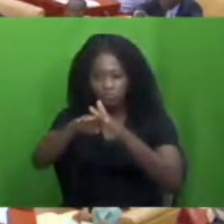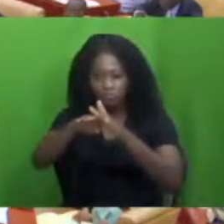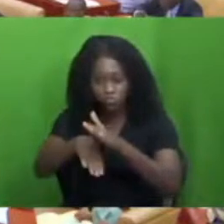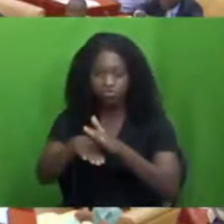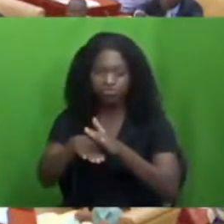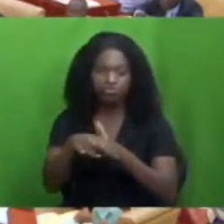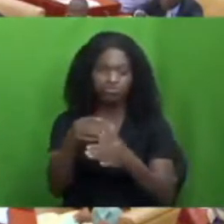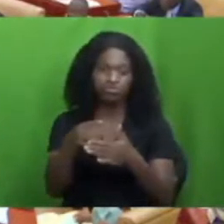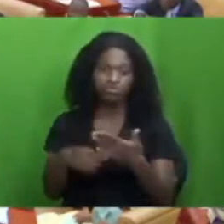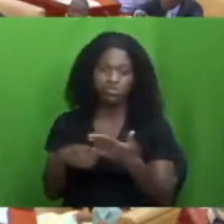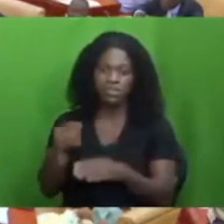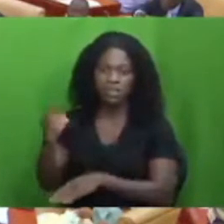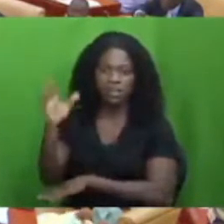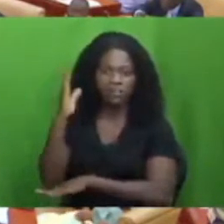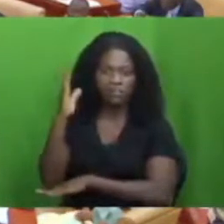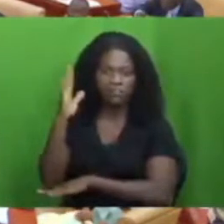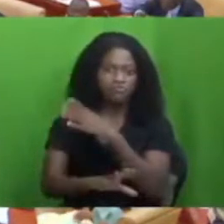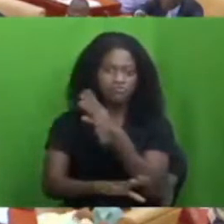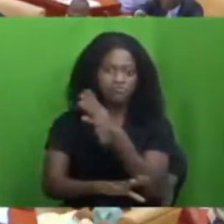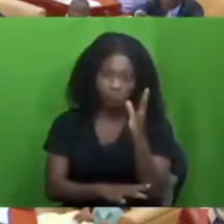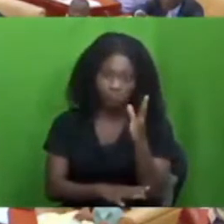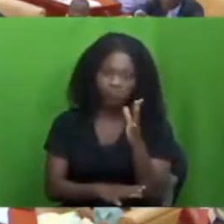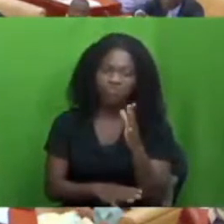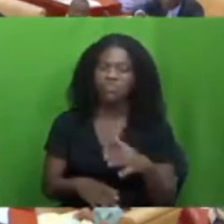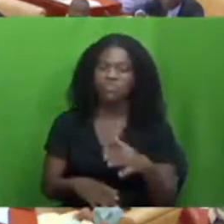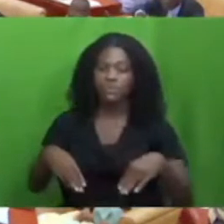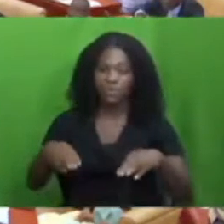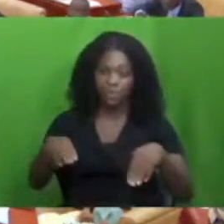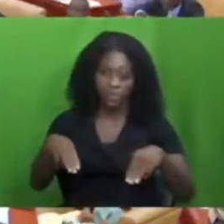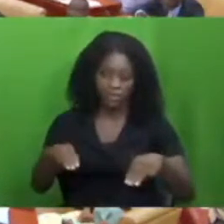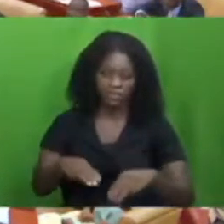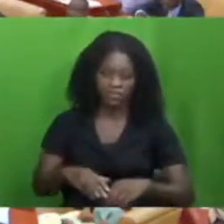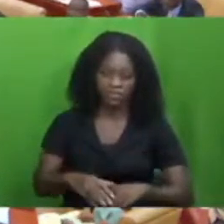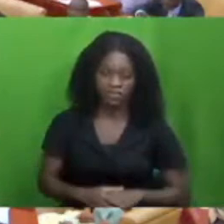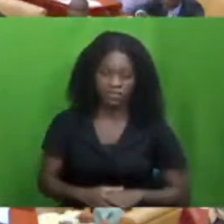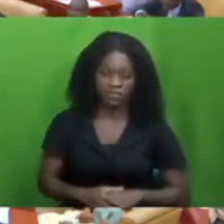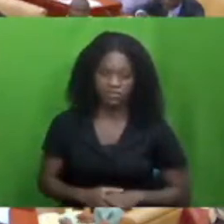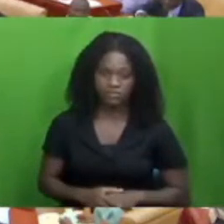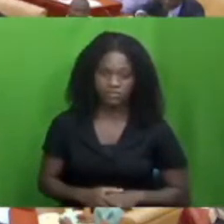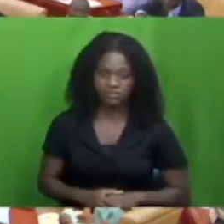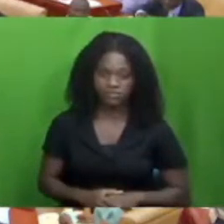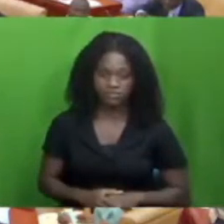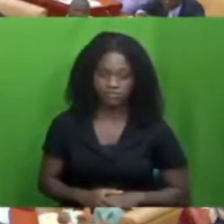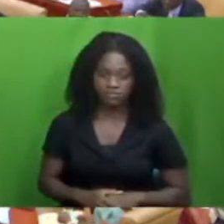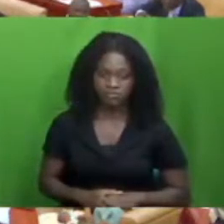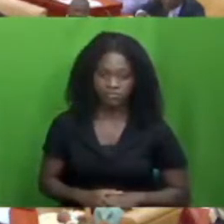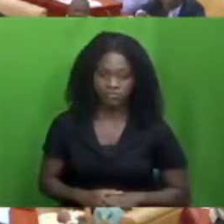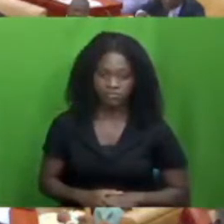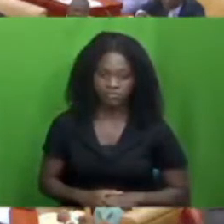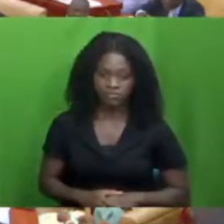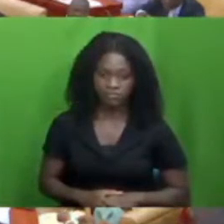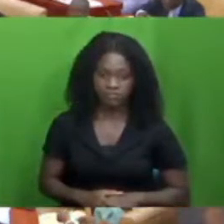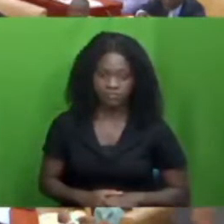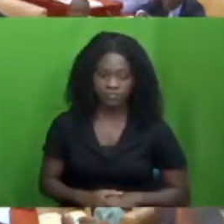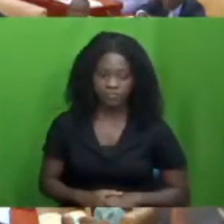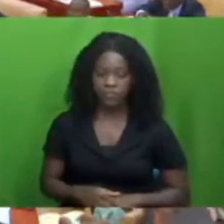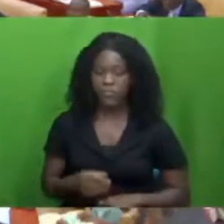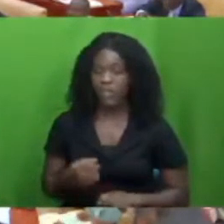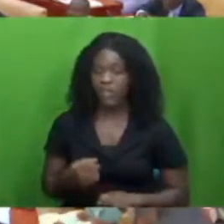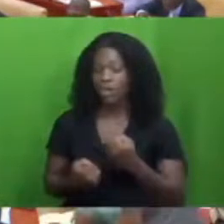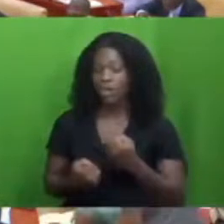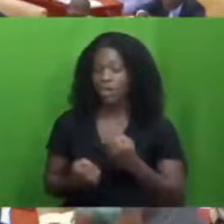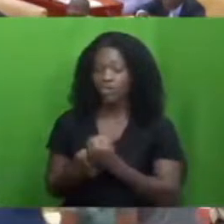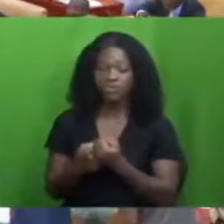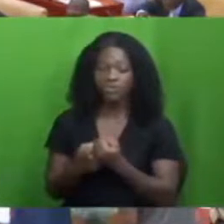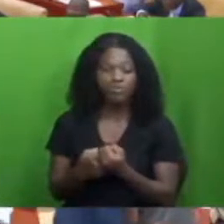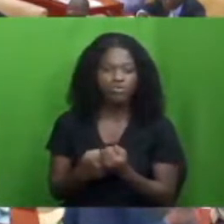of the forest market. USTA, Mr. Speaker, to equip participants with entrepreneurial